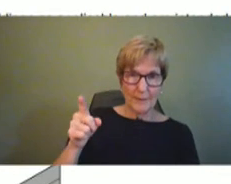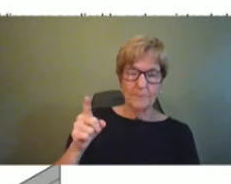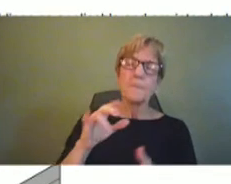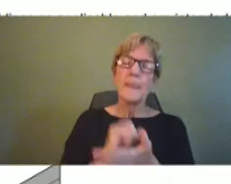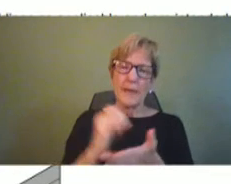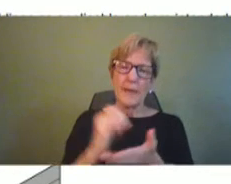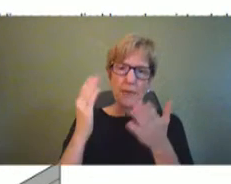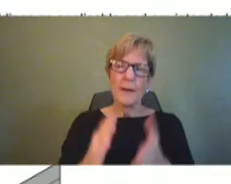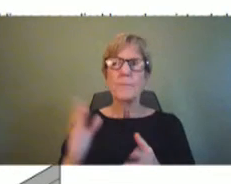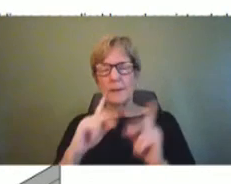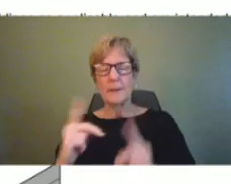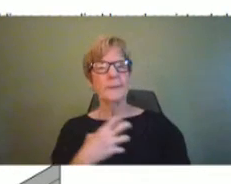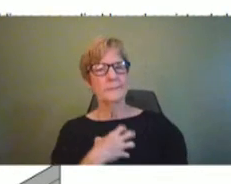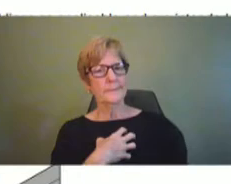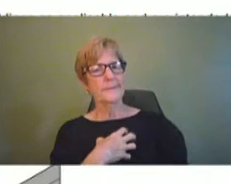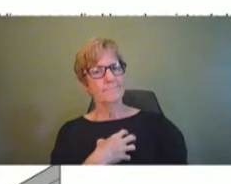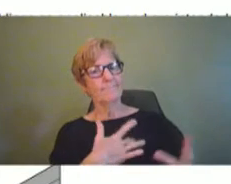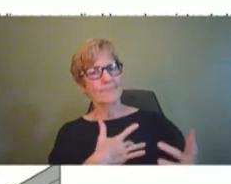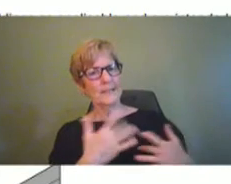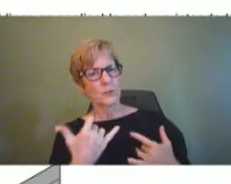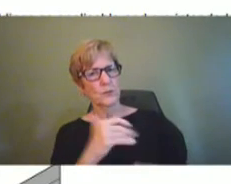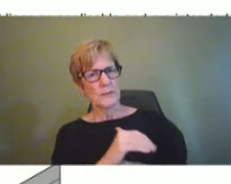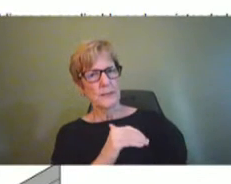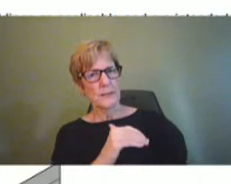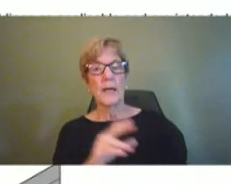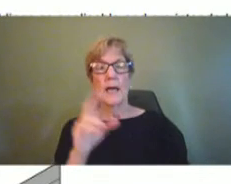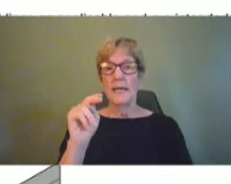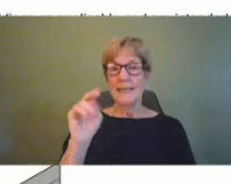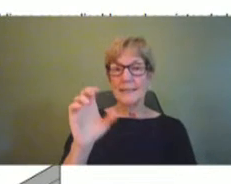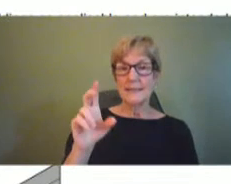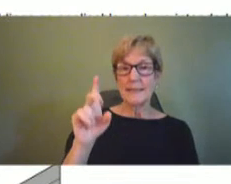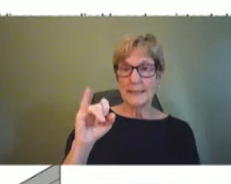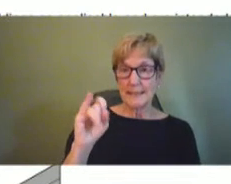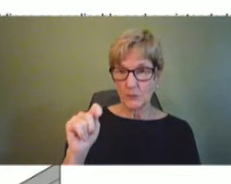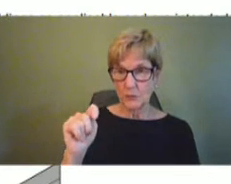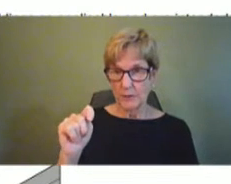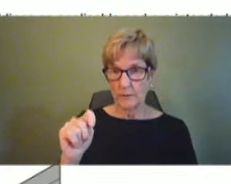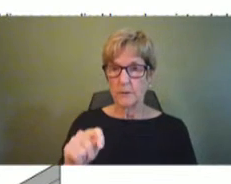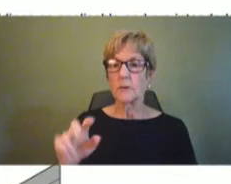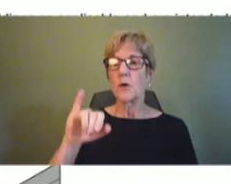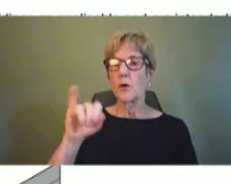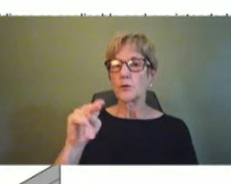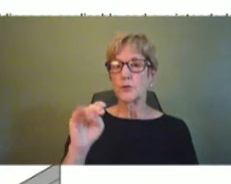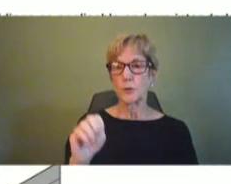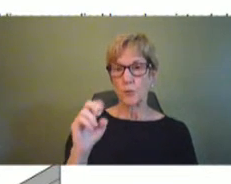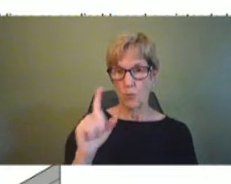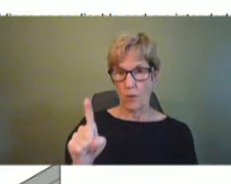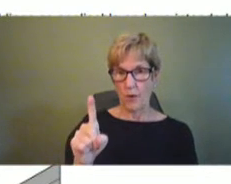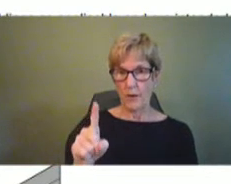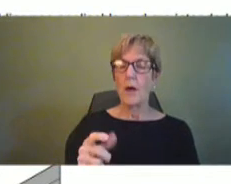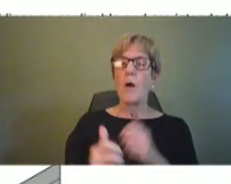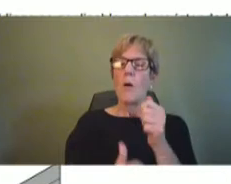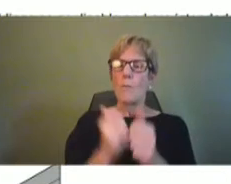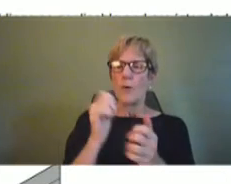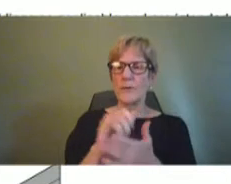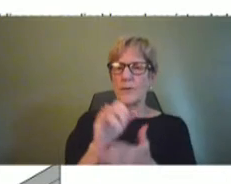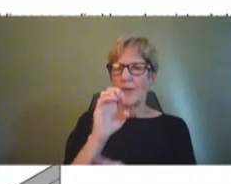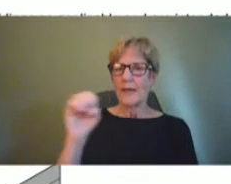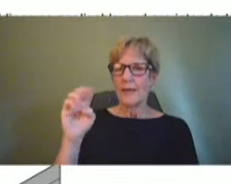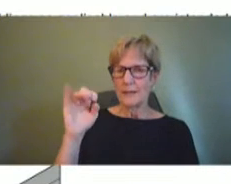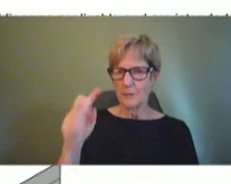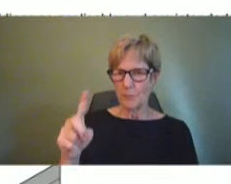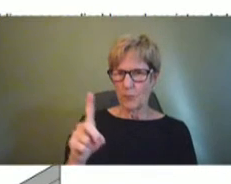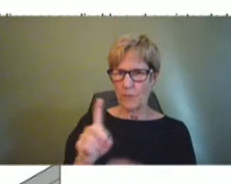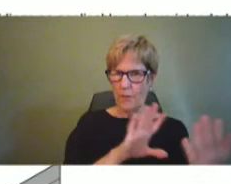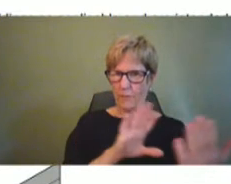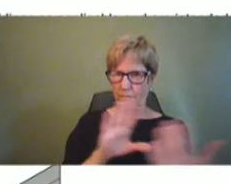tonight so in the Inc District essentially which on June 1 will apply to that most of that East Boulevard Frontage uh